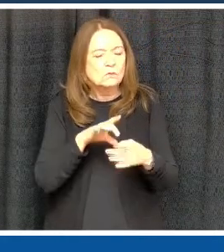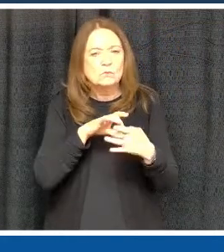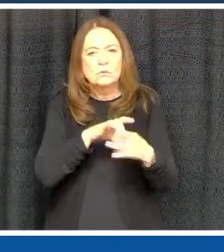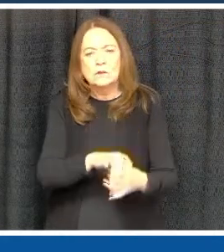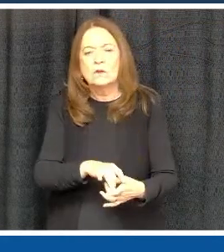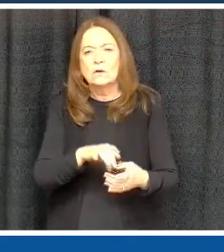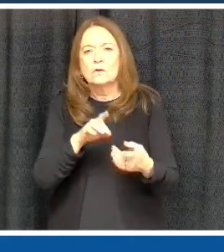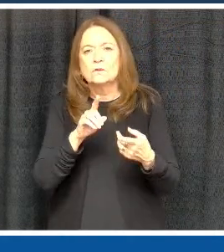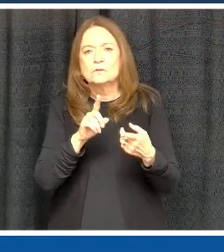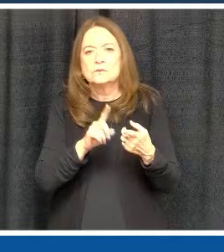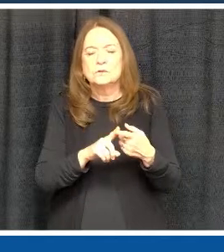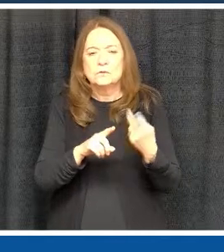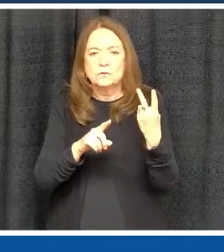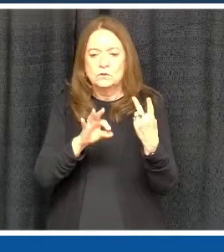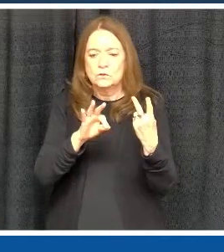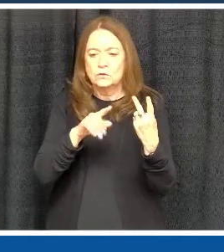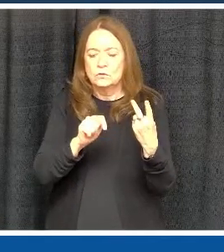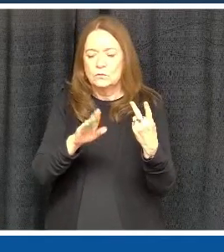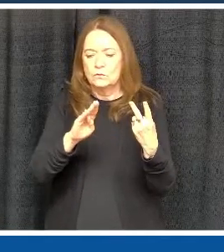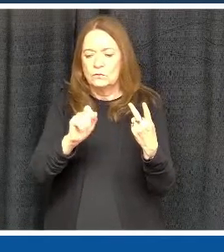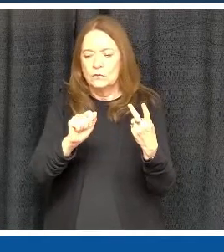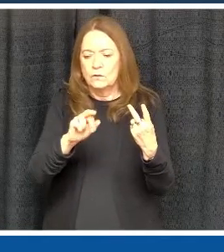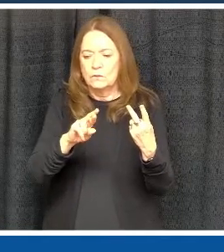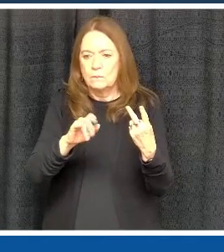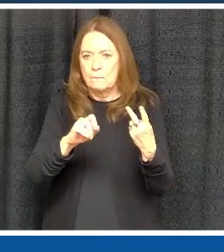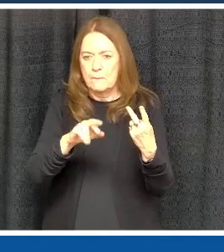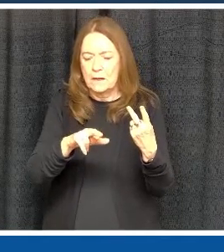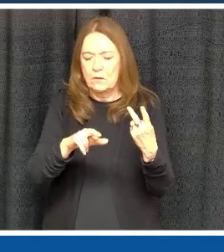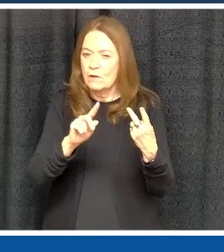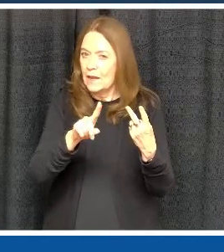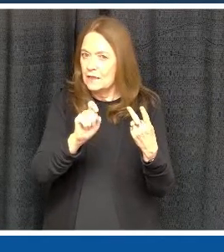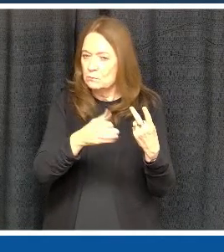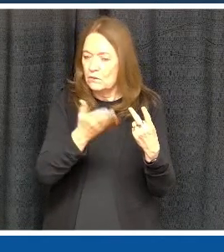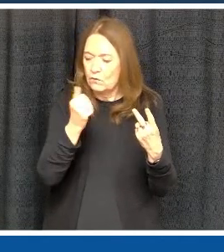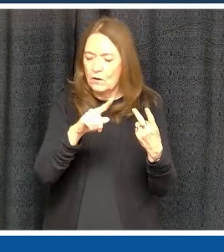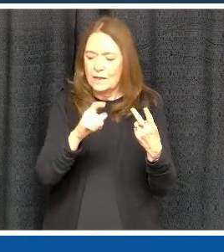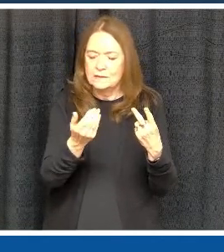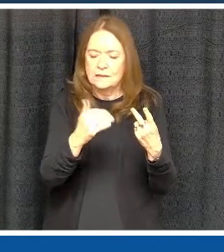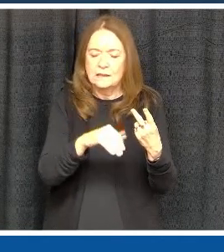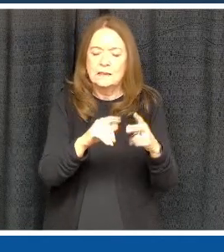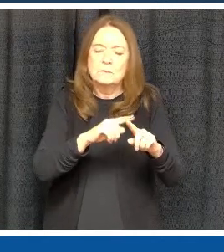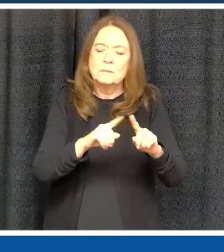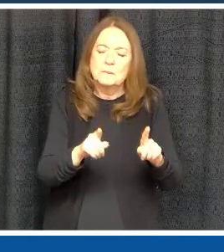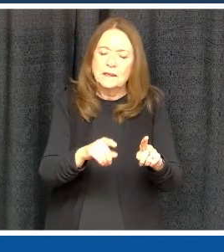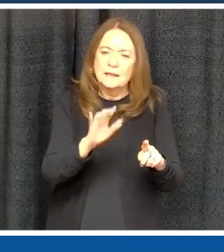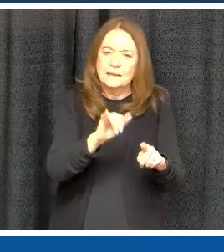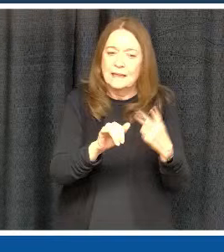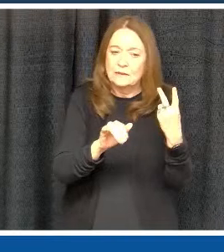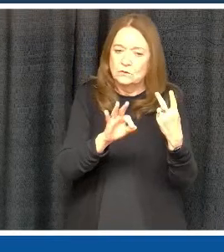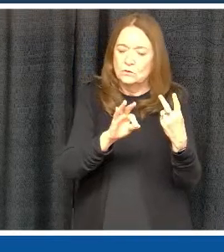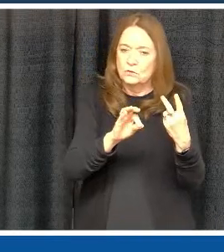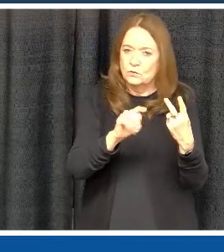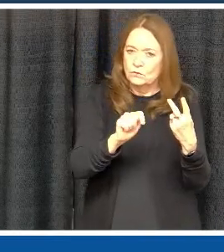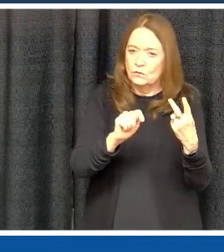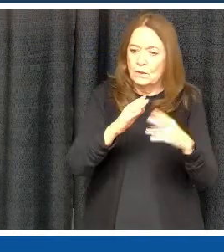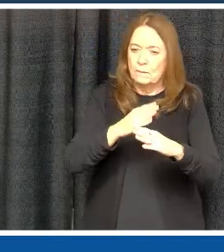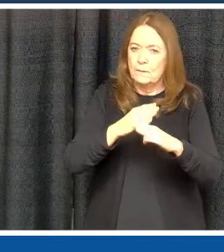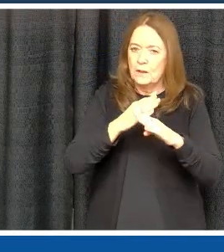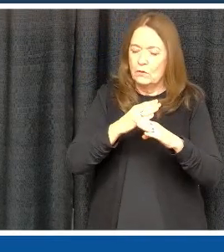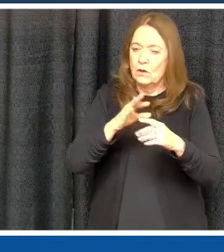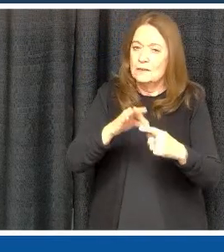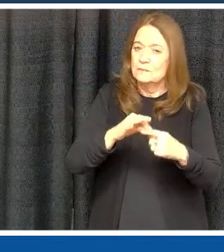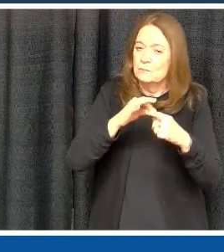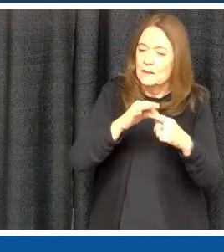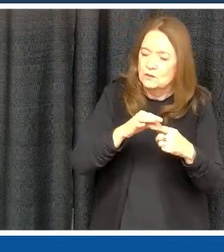to the 2-foot barrier, I've asked this question before, I'll ask it again, but that 2-foot barrier, especially